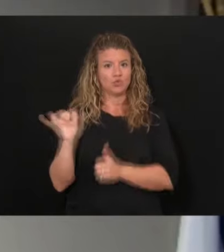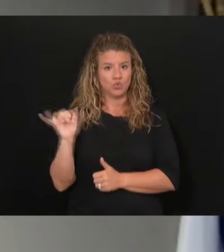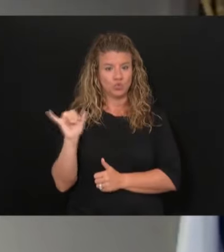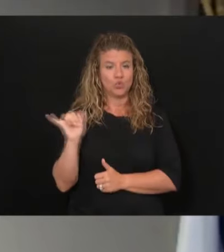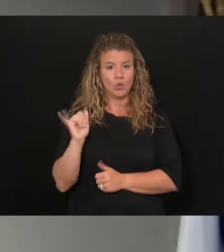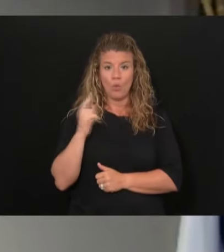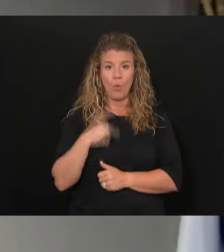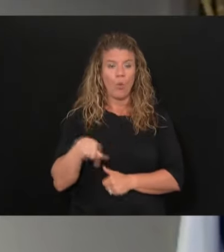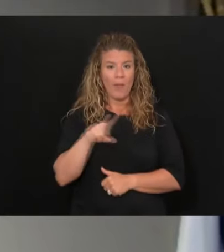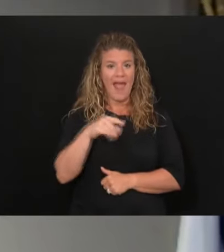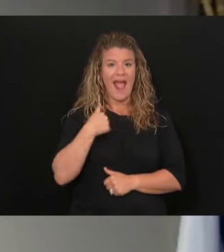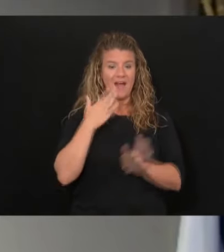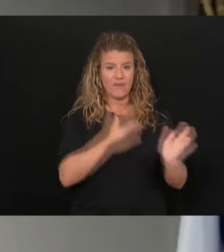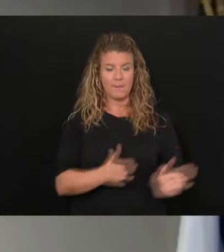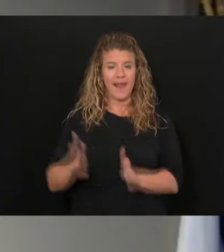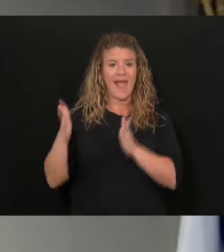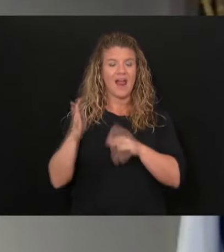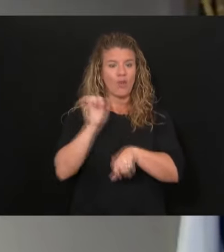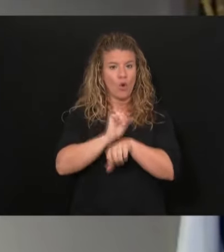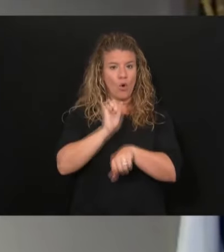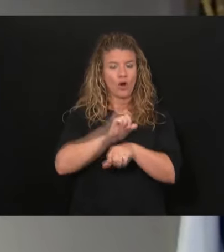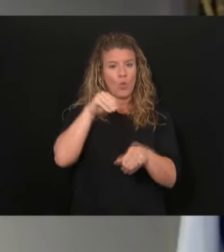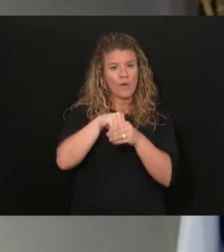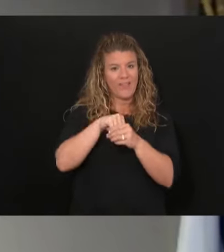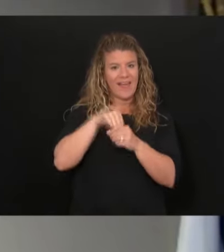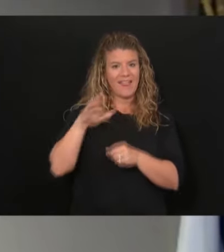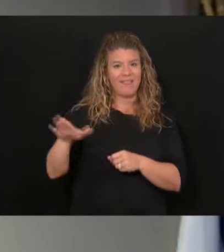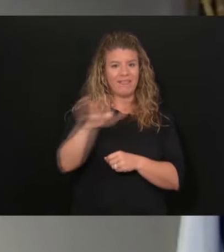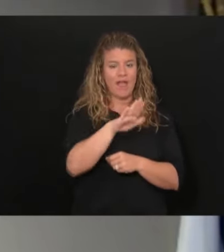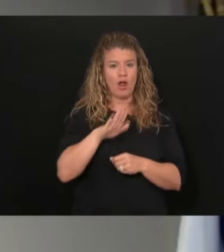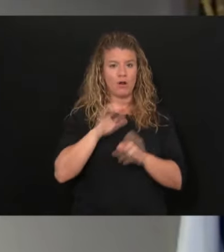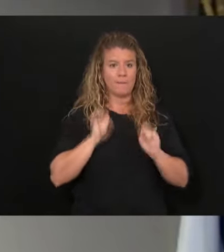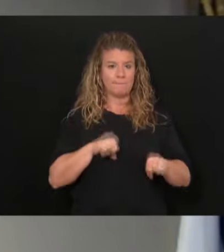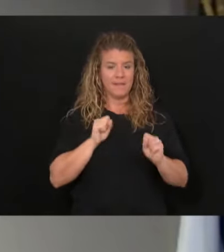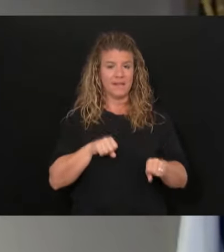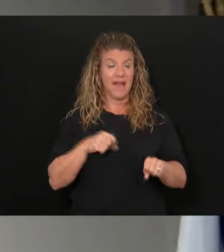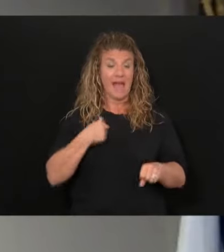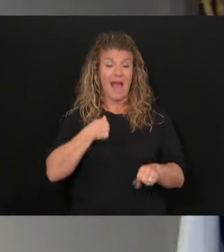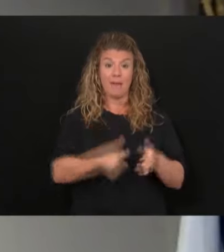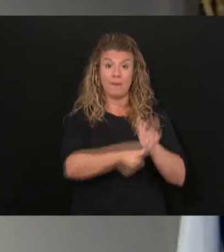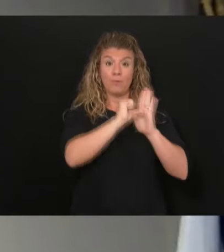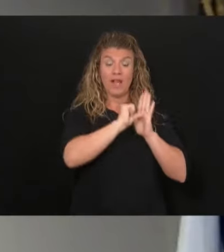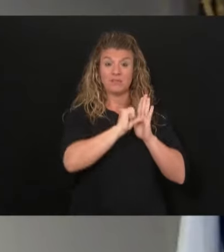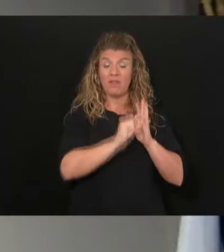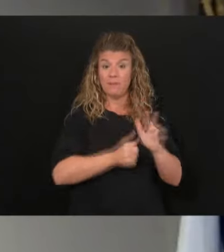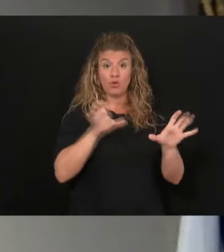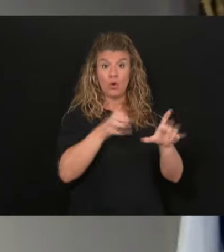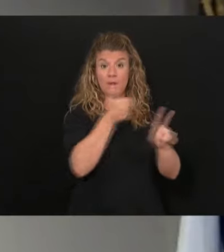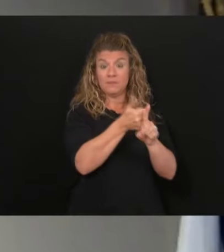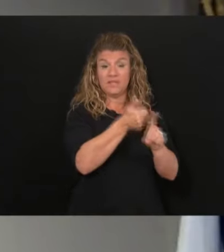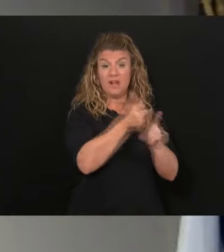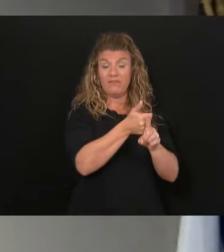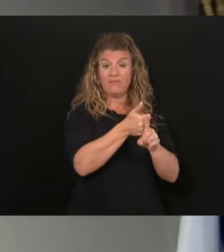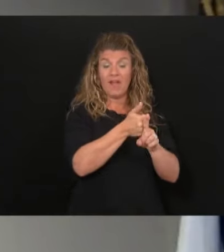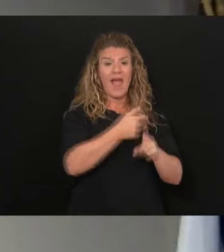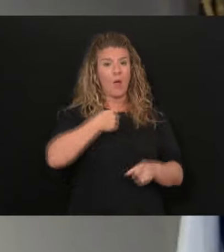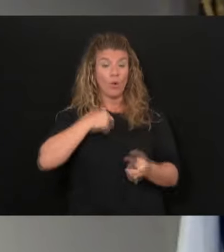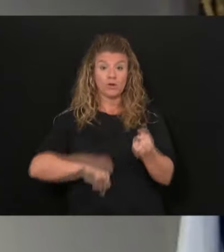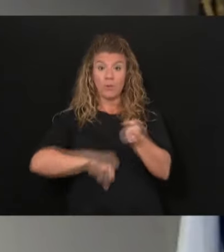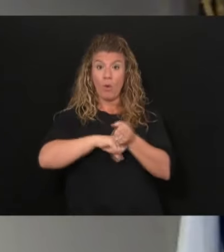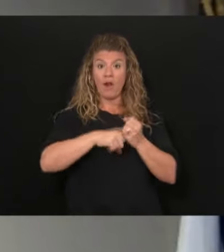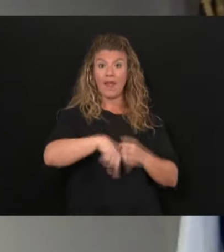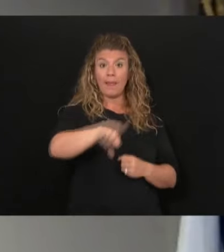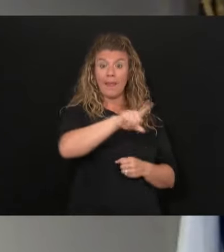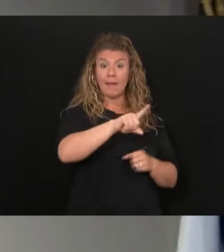doing that with their internal capacity, and we're really impressed how self-sufficient they've been in doing that. Want to support them in any way that we can